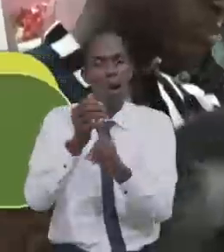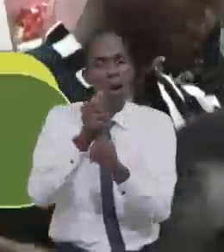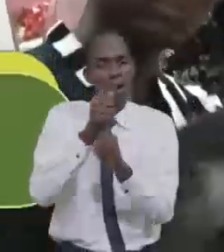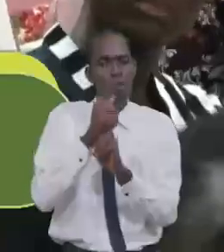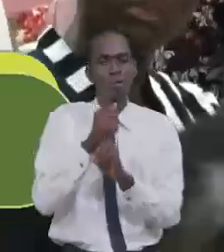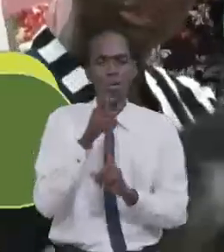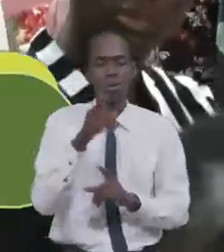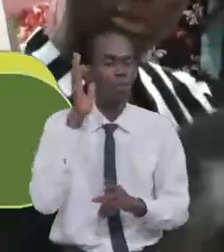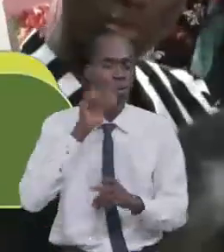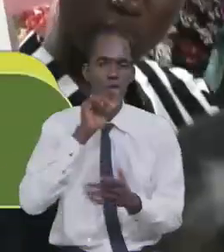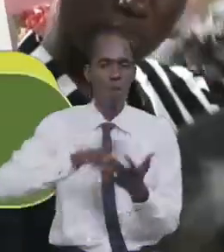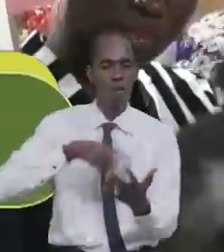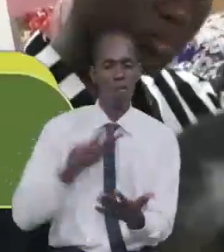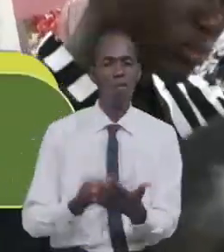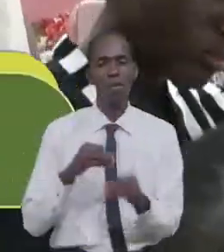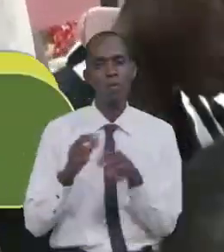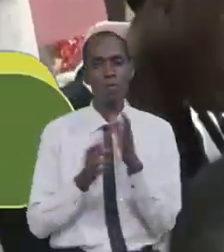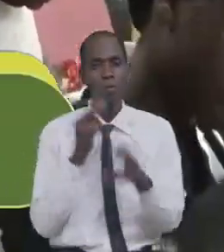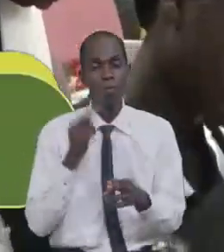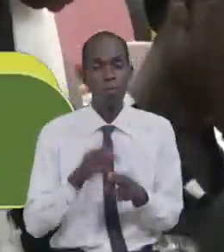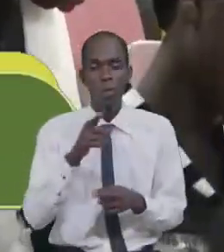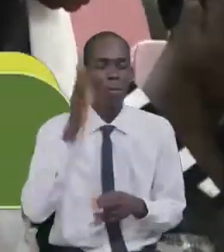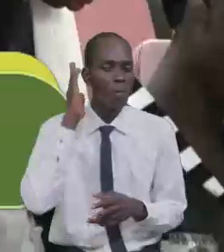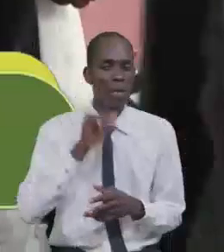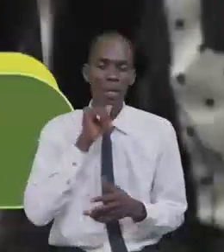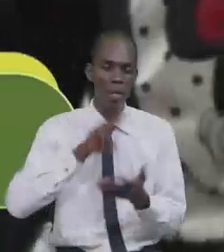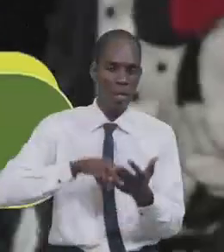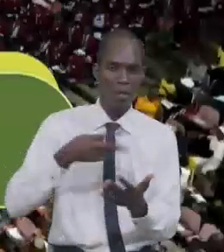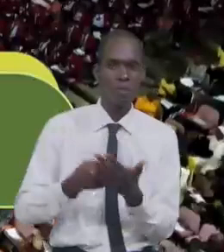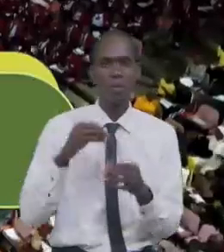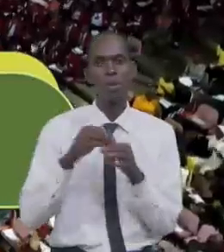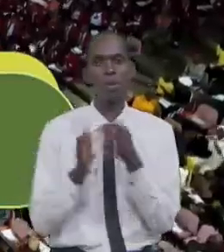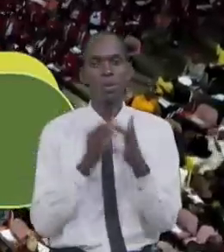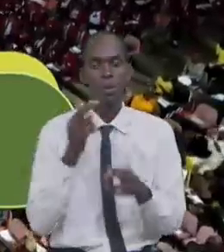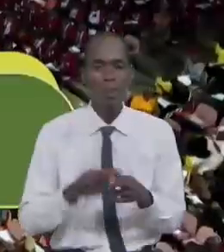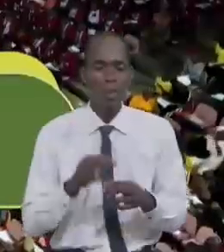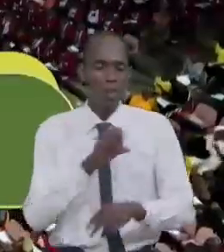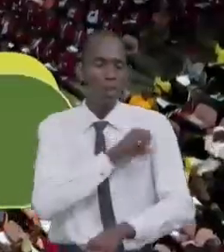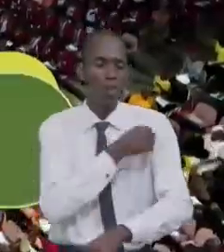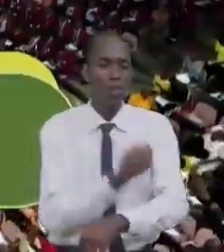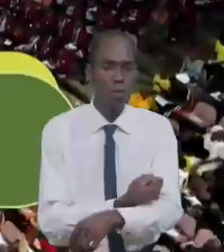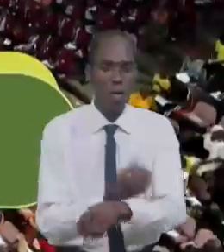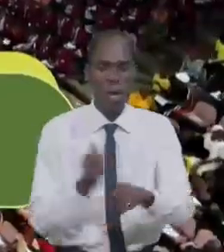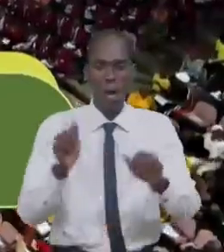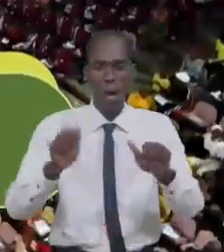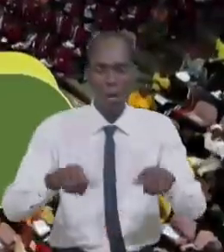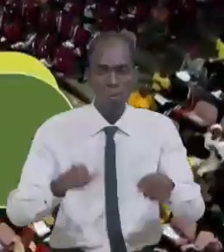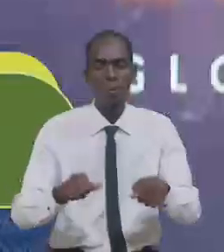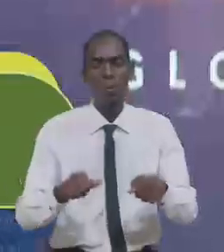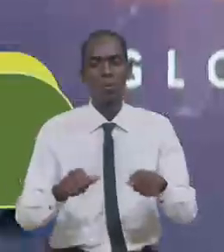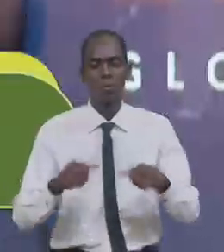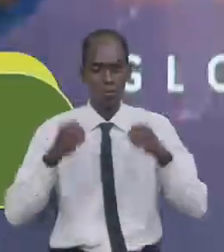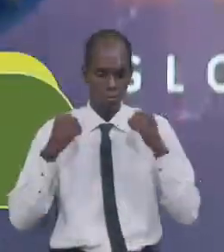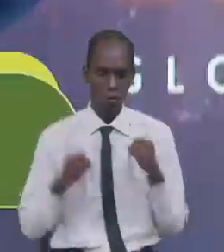fall. Yeah. You will not fall. Yeah. Strength, ability, agility,